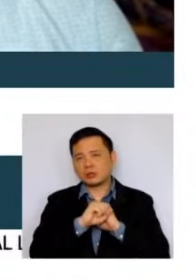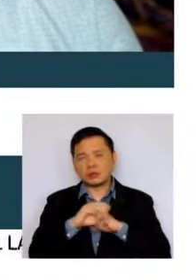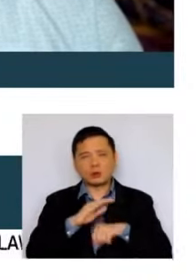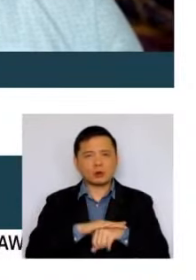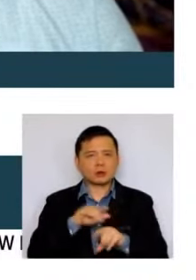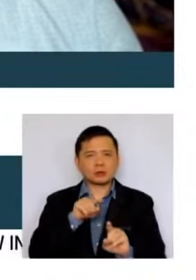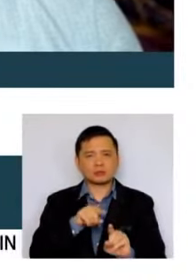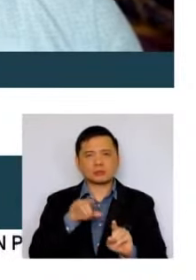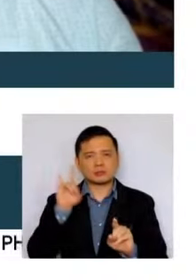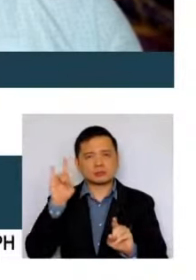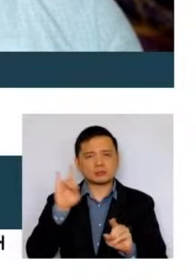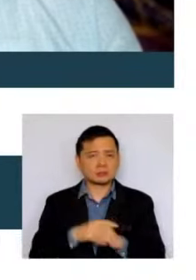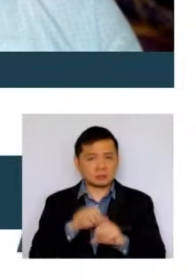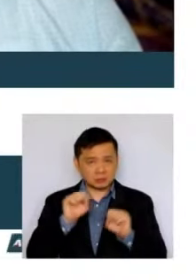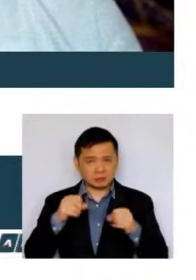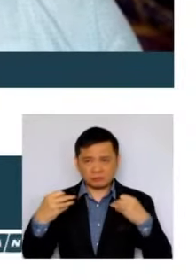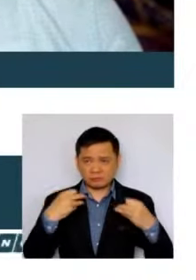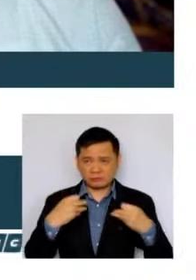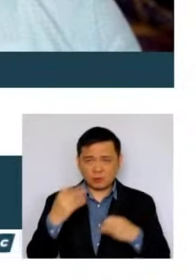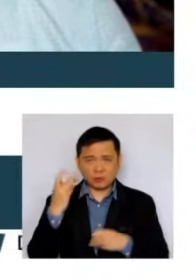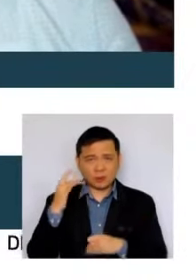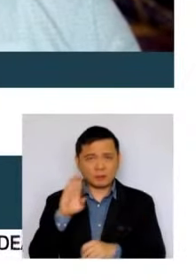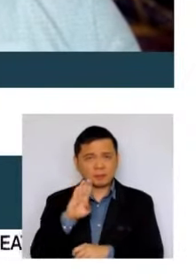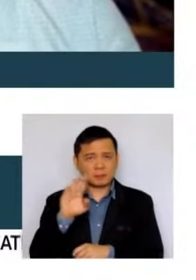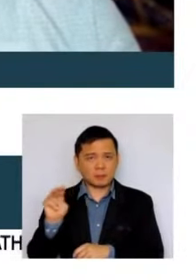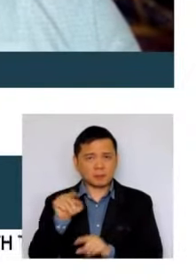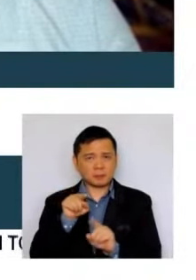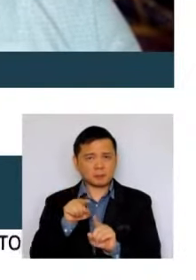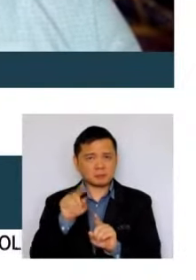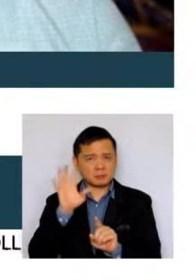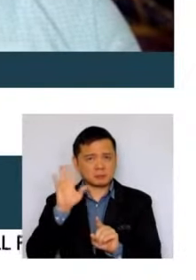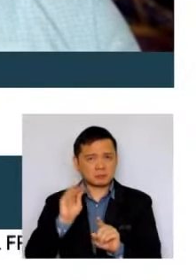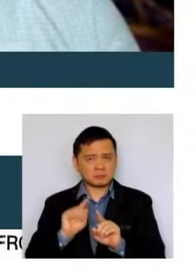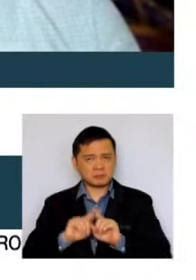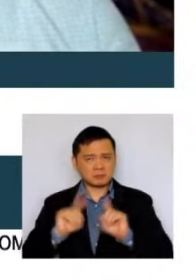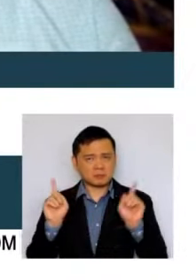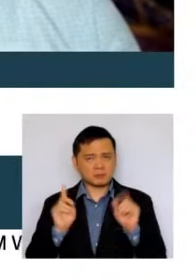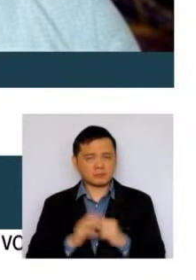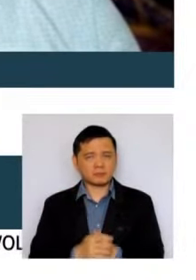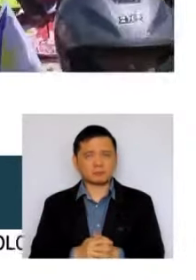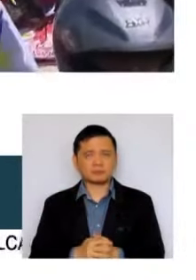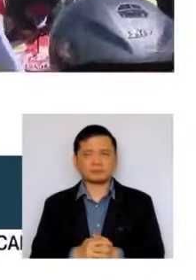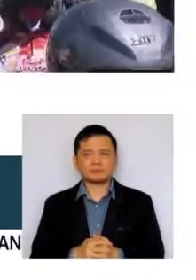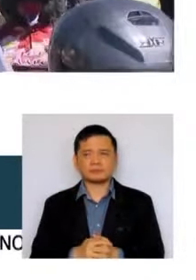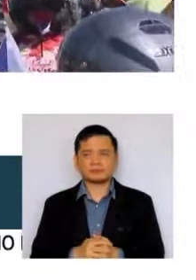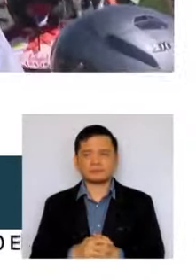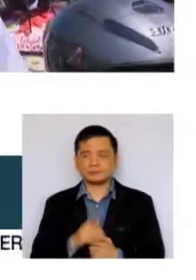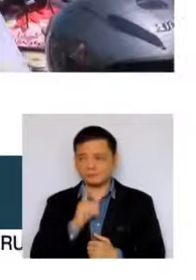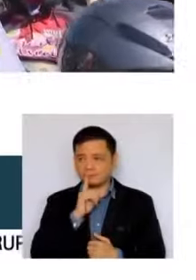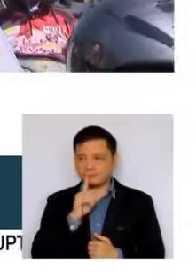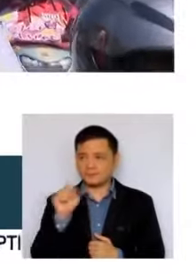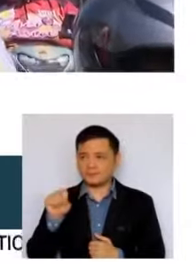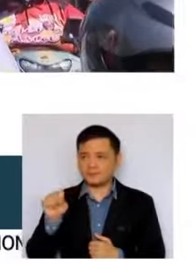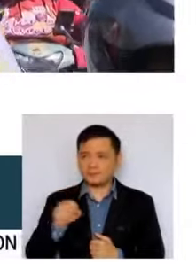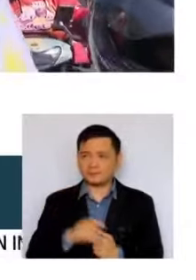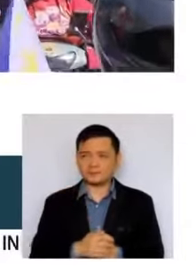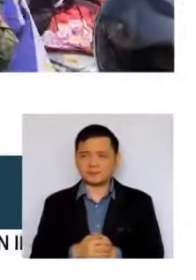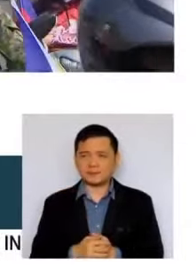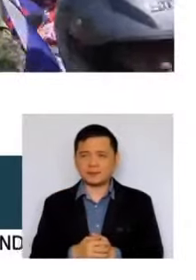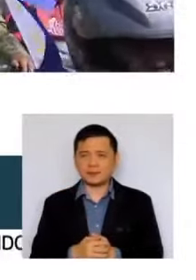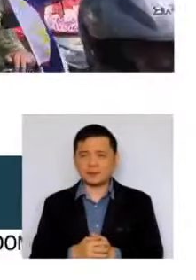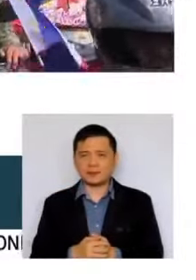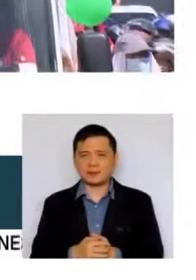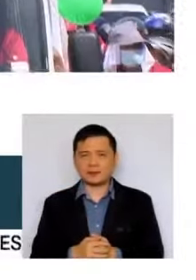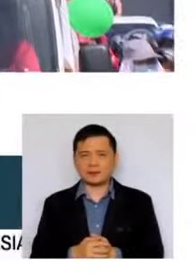unique? Yes, I think their strategy is leaning towards more of less paid,